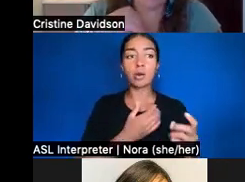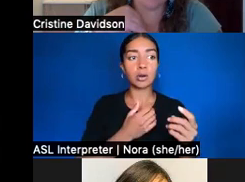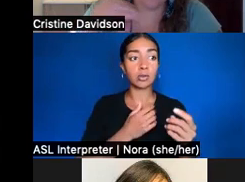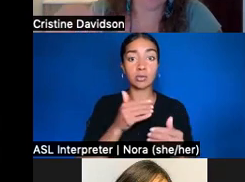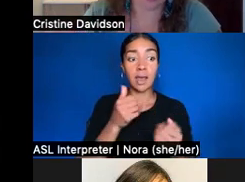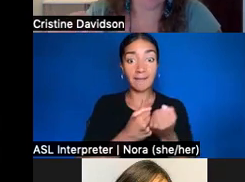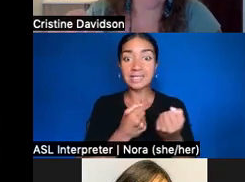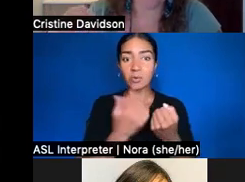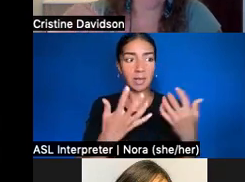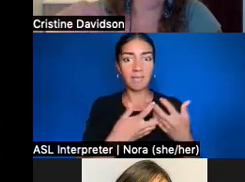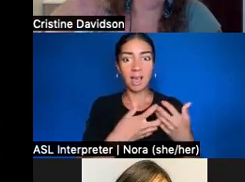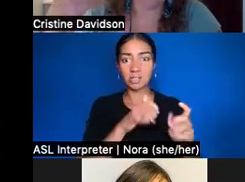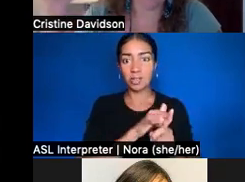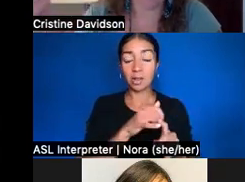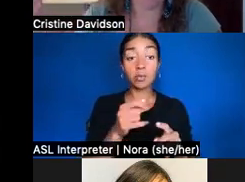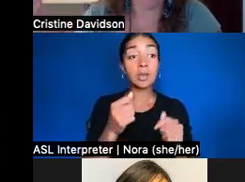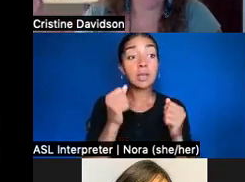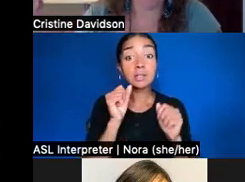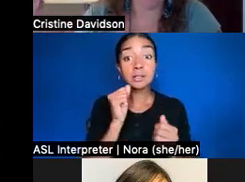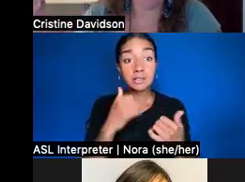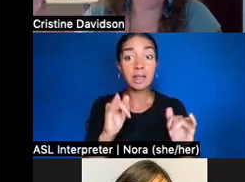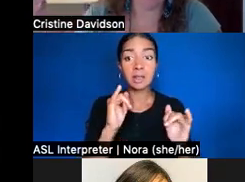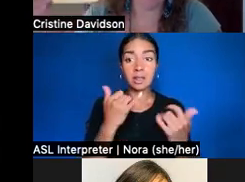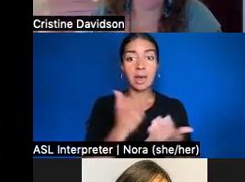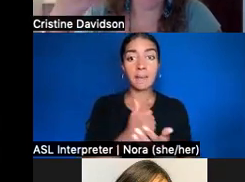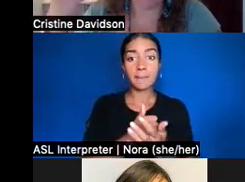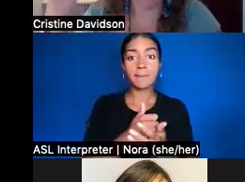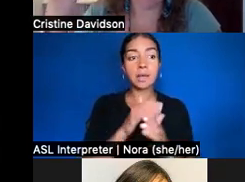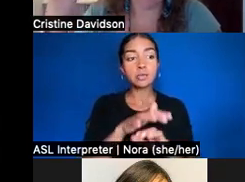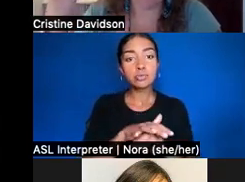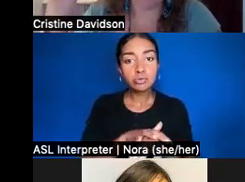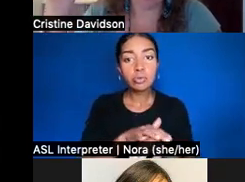sure that they understand the